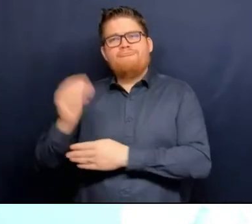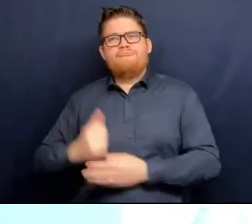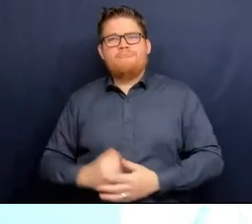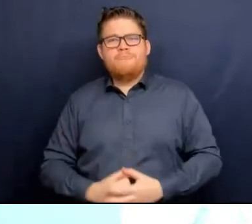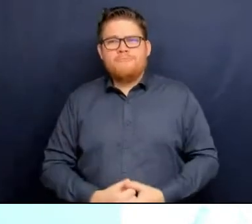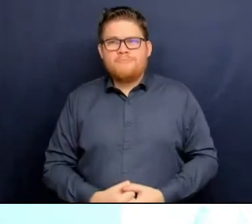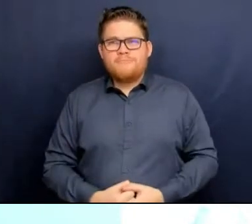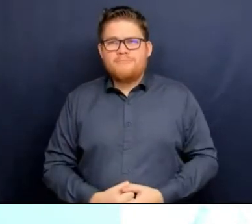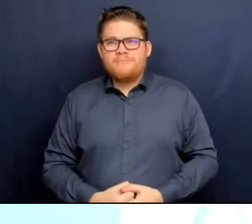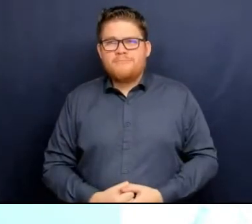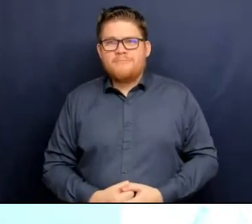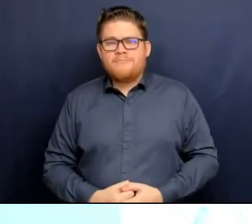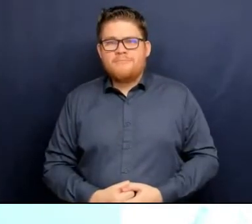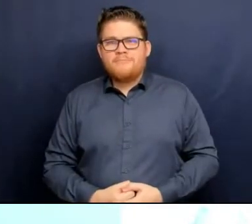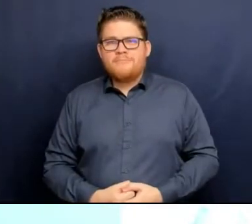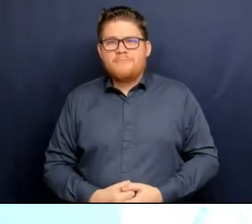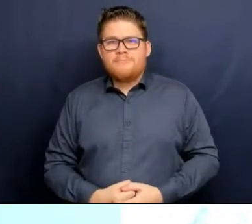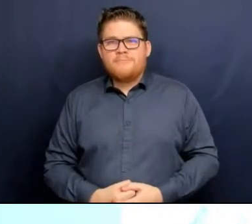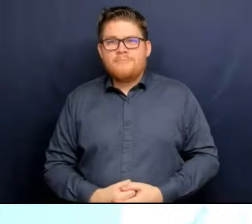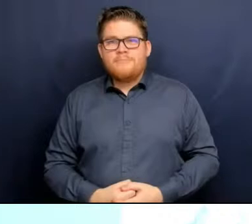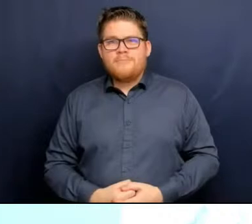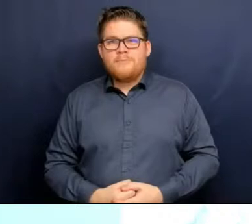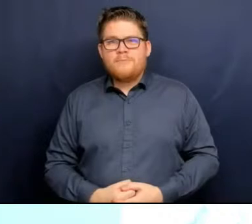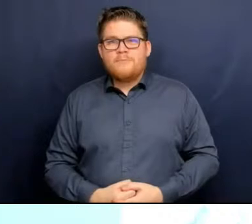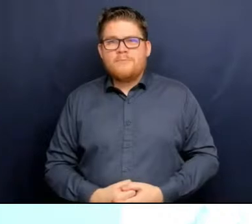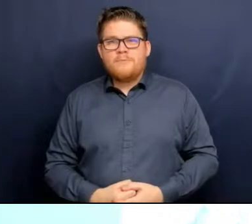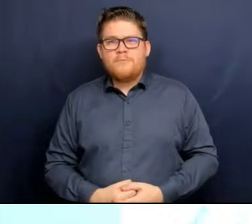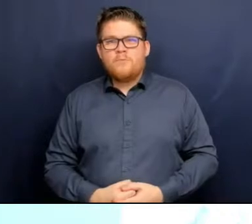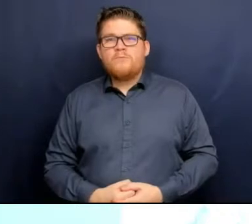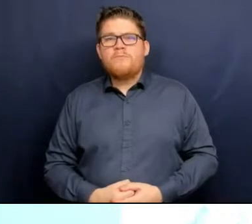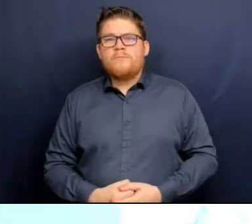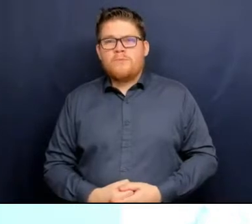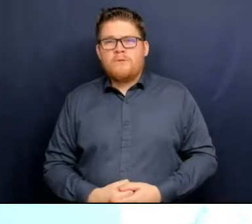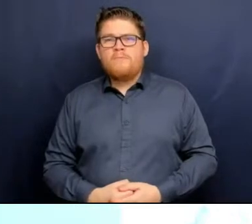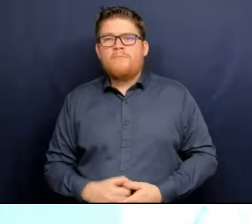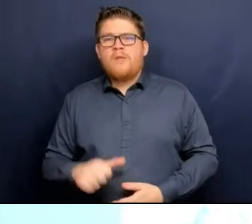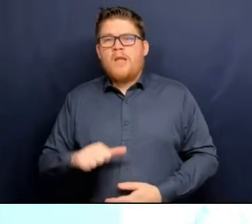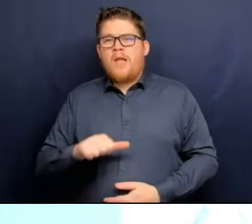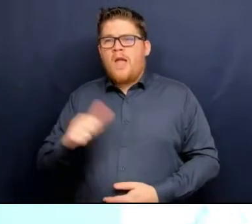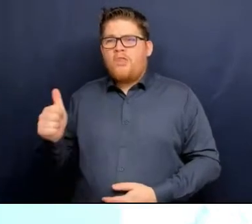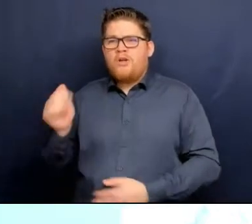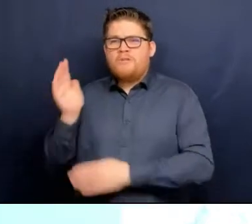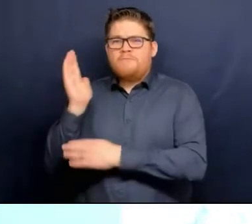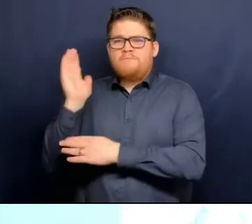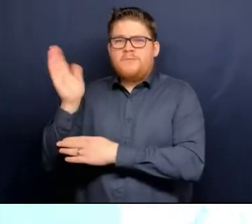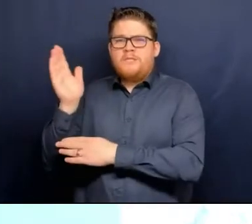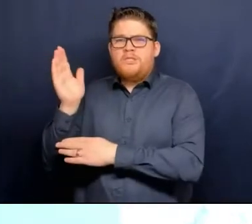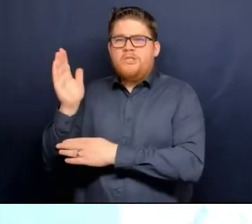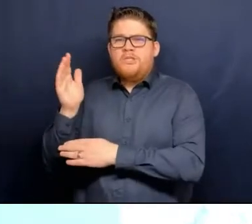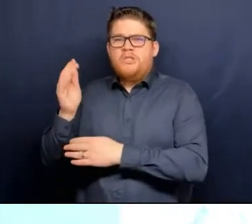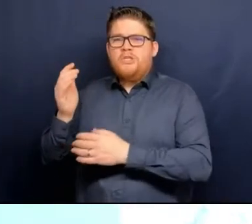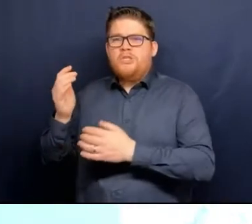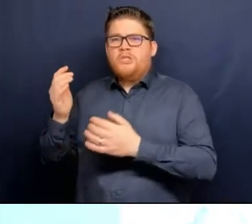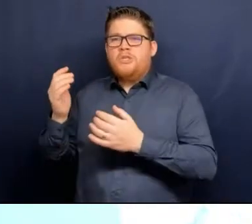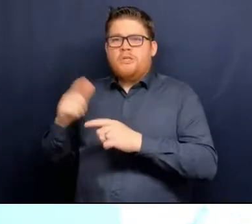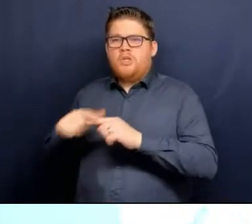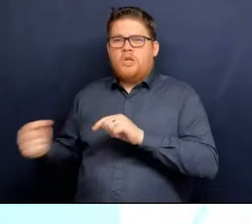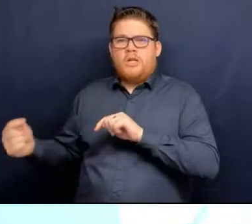be here with us, but he sent his second best person, and that's me. So